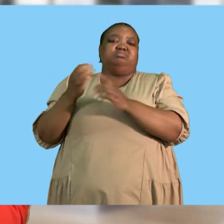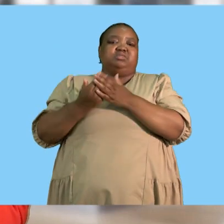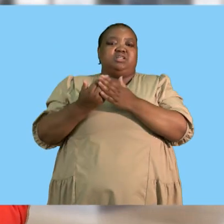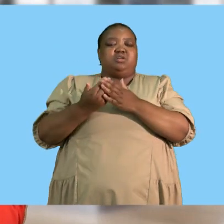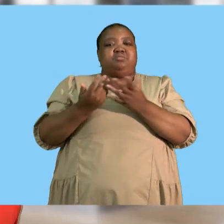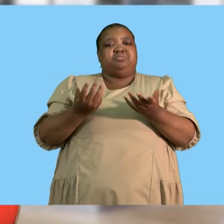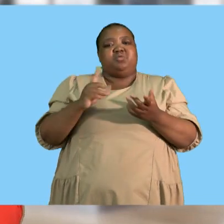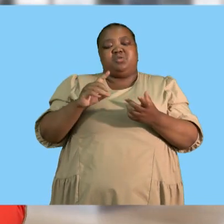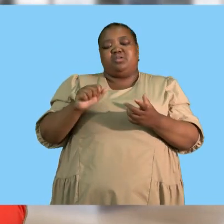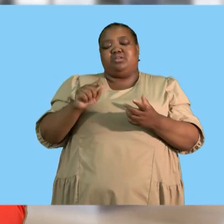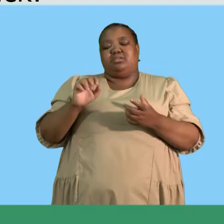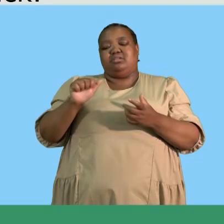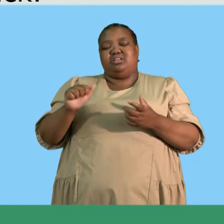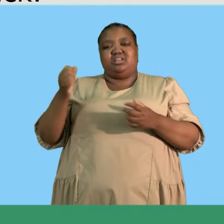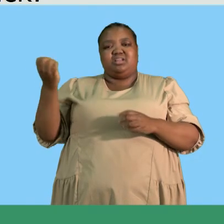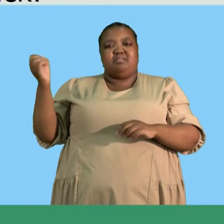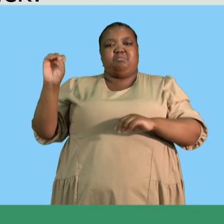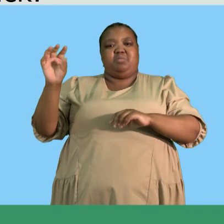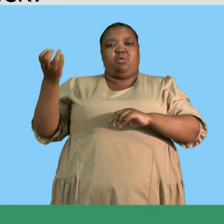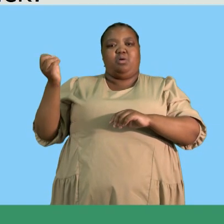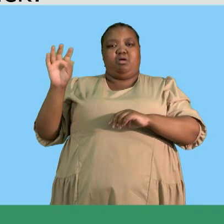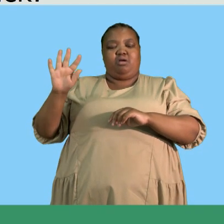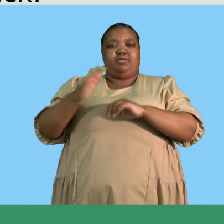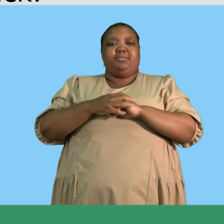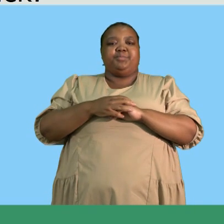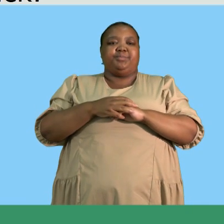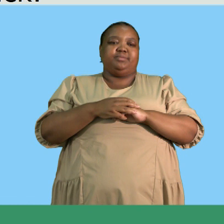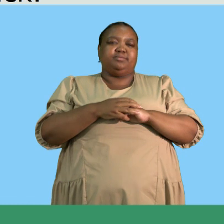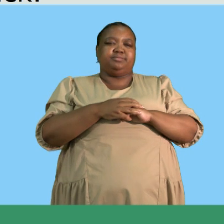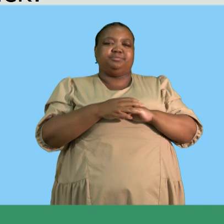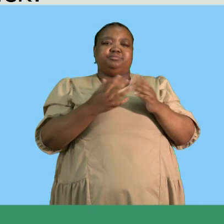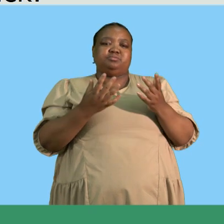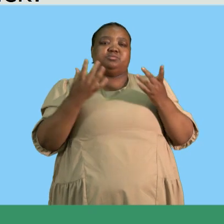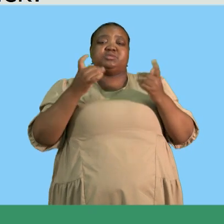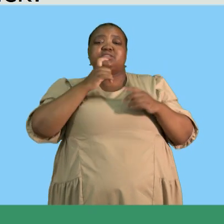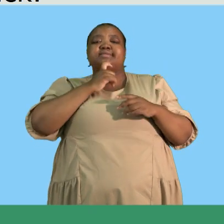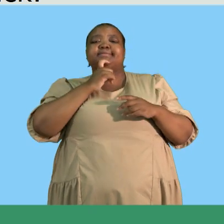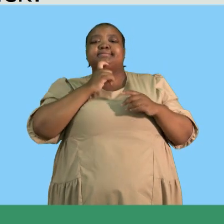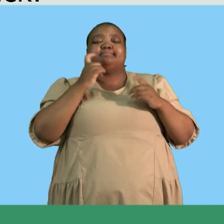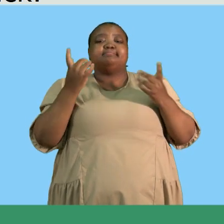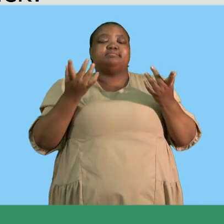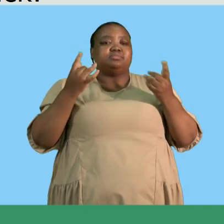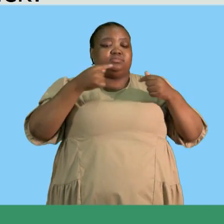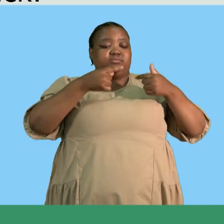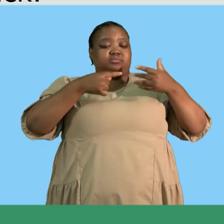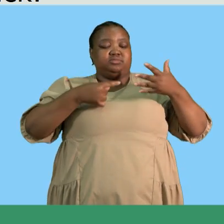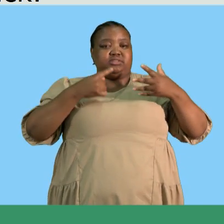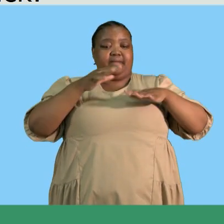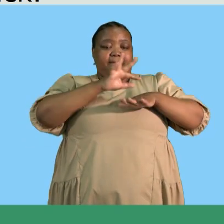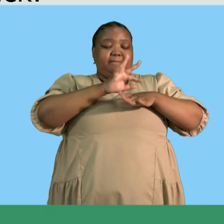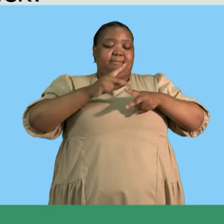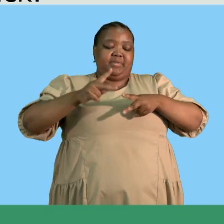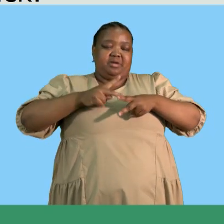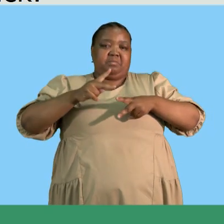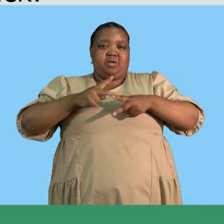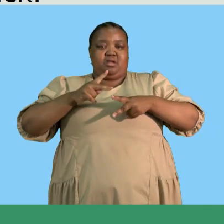data projector. Then also you can confuse the factors to consider when